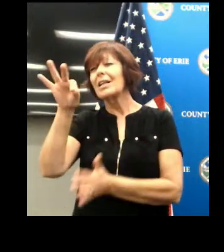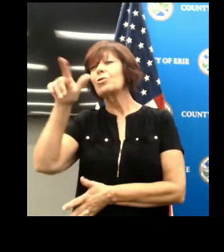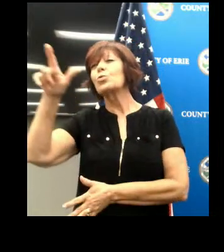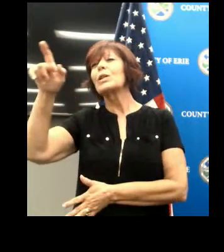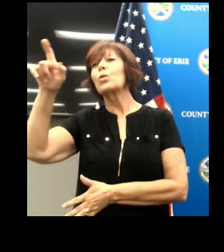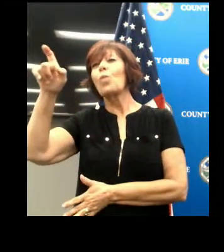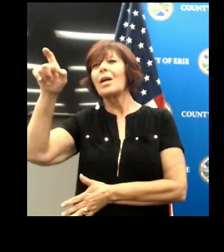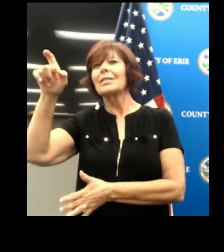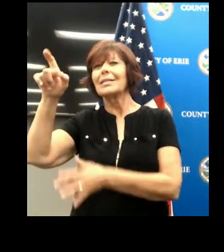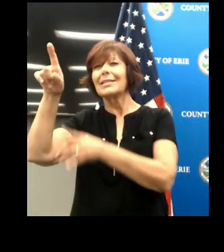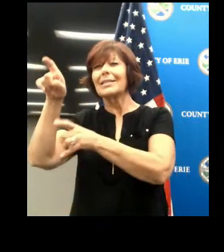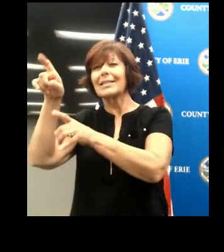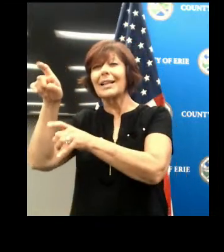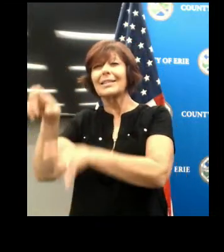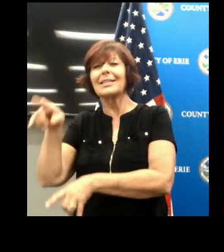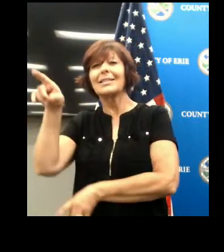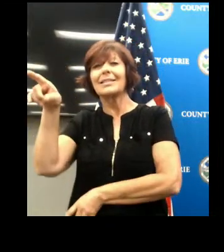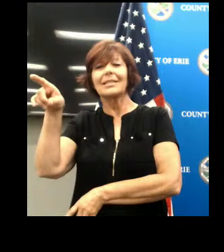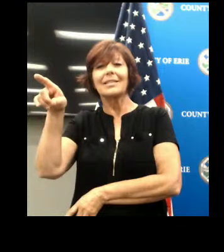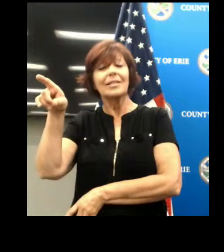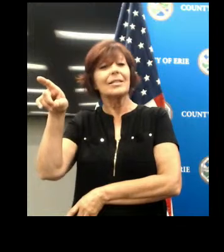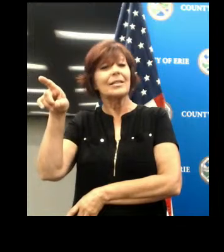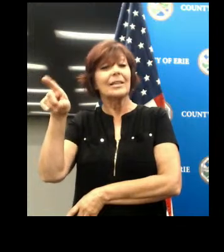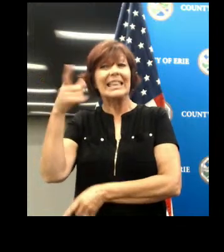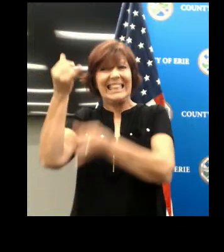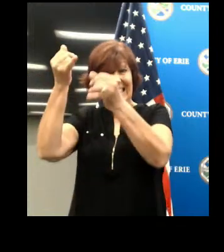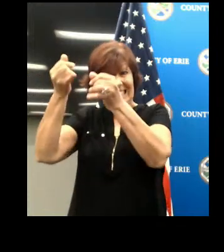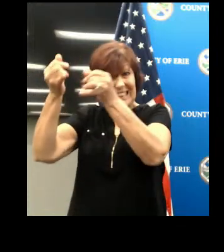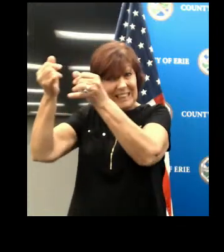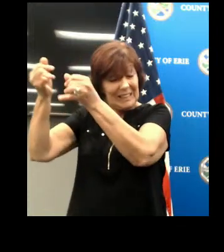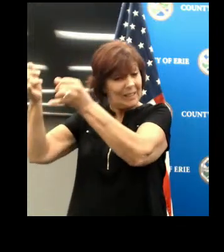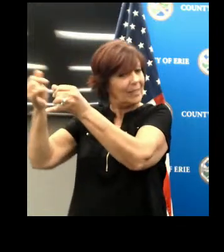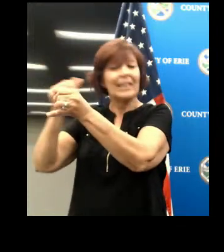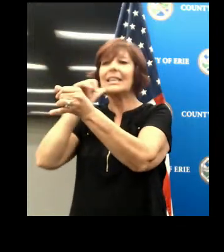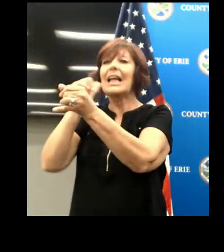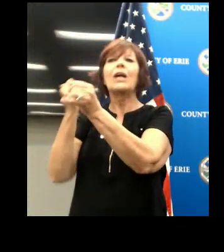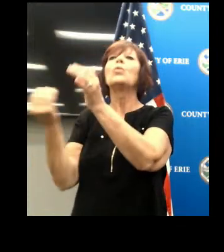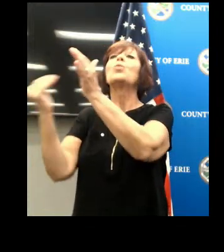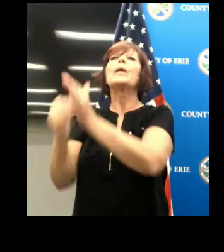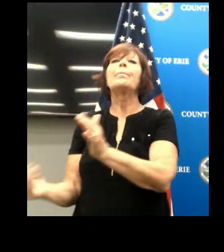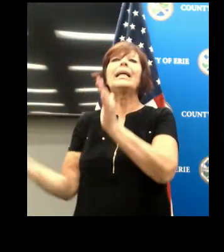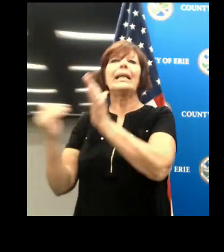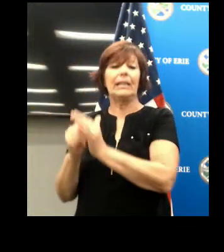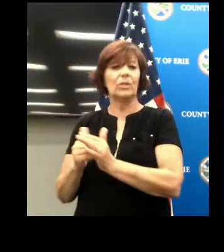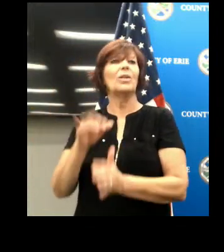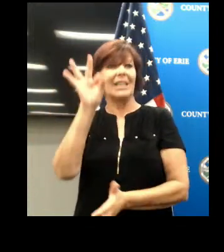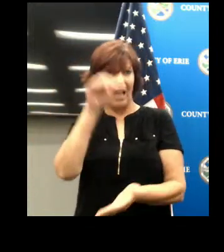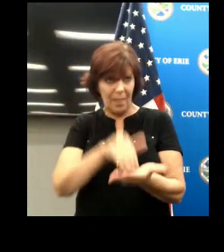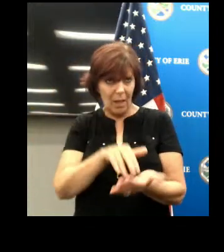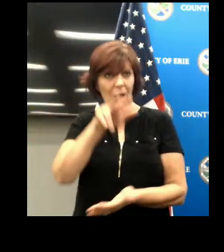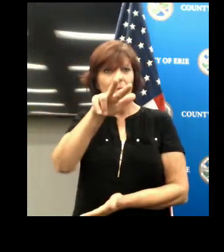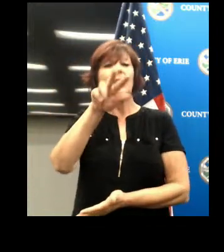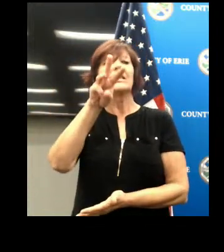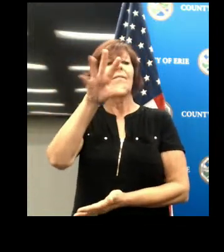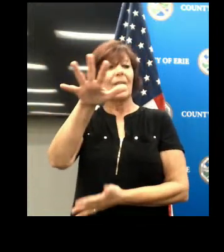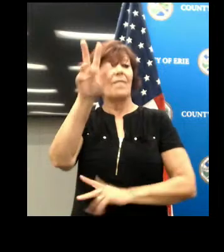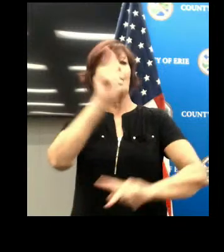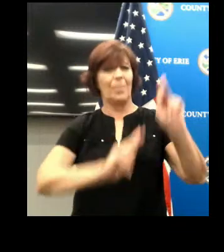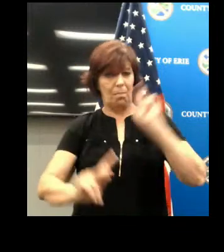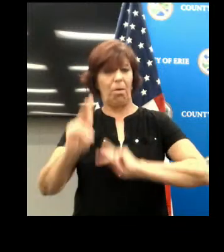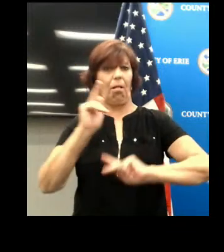306,921 specimens tested, those are individual cases. They're not repeat cases, so it's 9,365